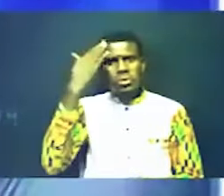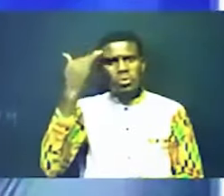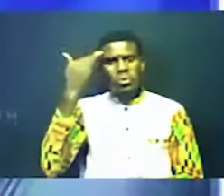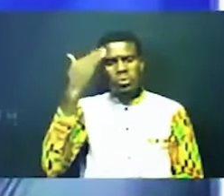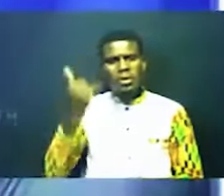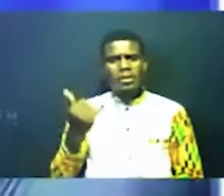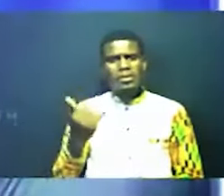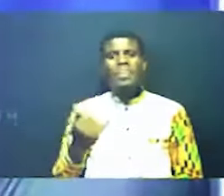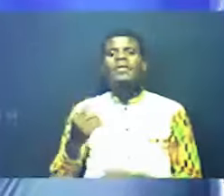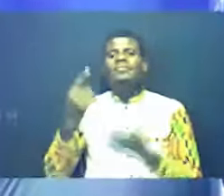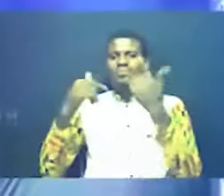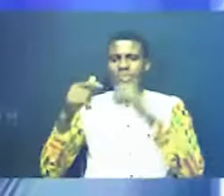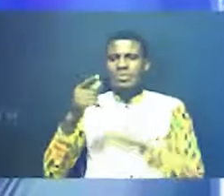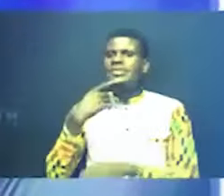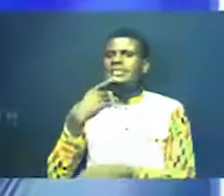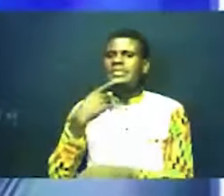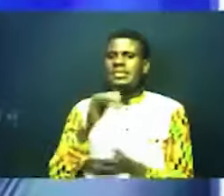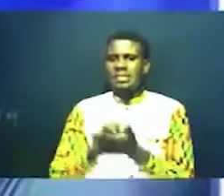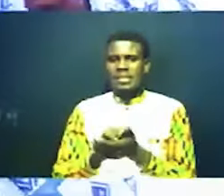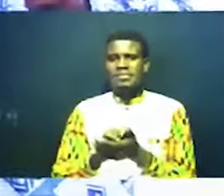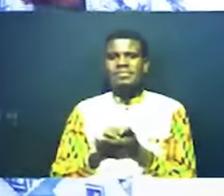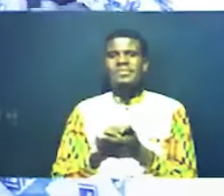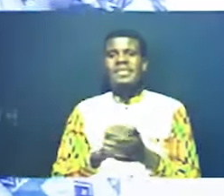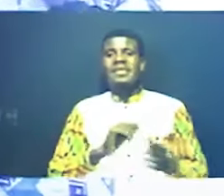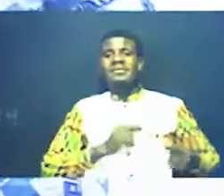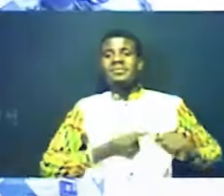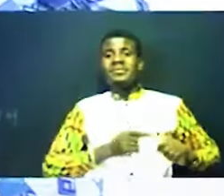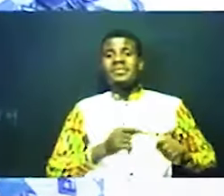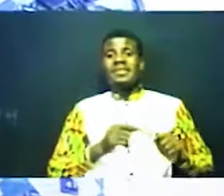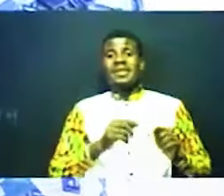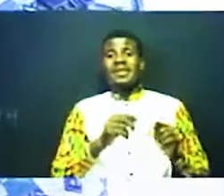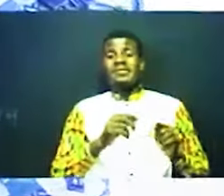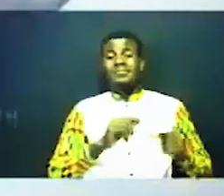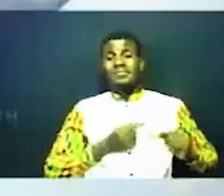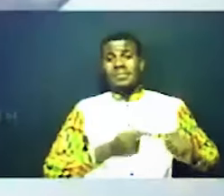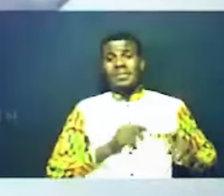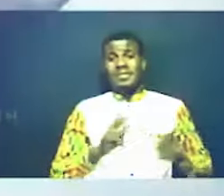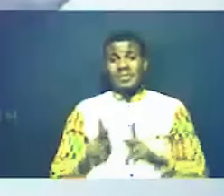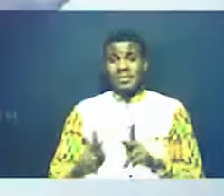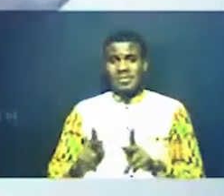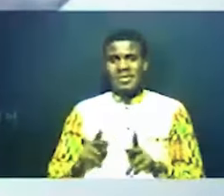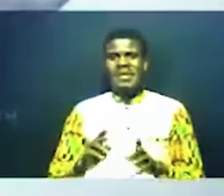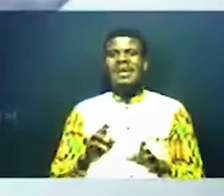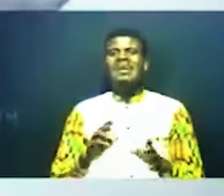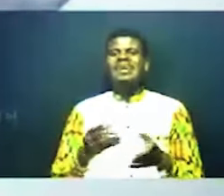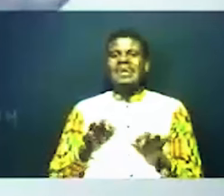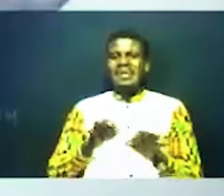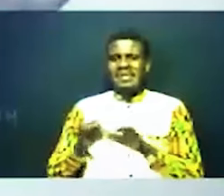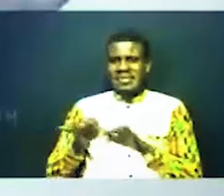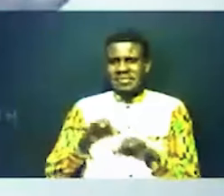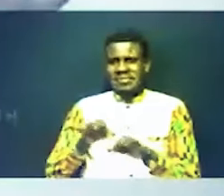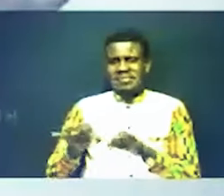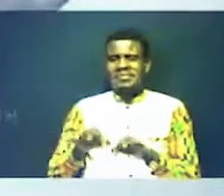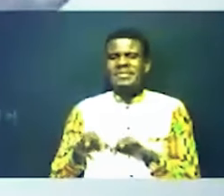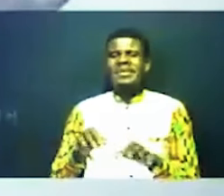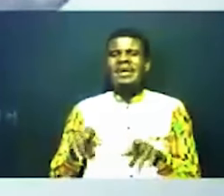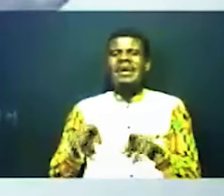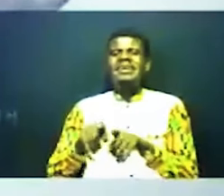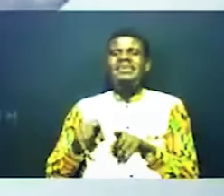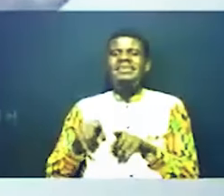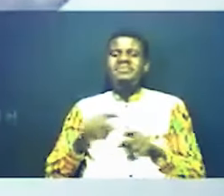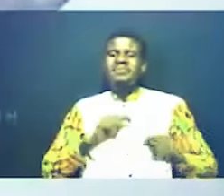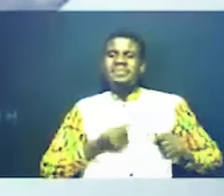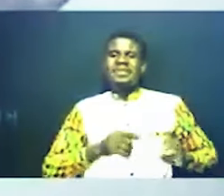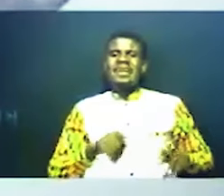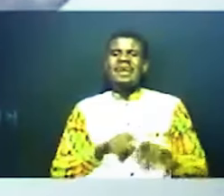that. Bitter people describe this feeling of displeasure as righteous anger.